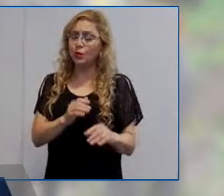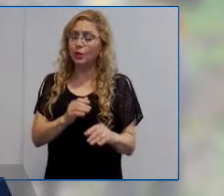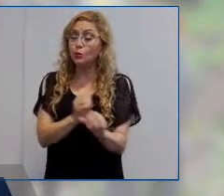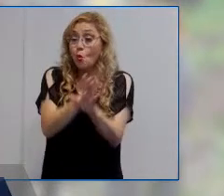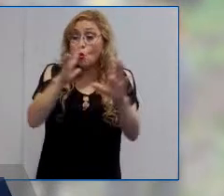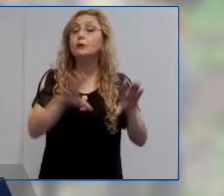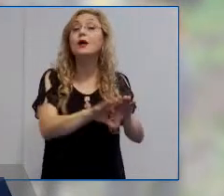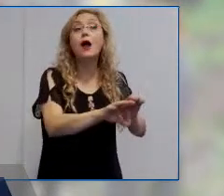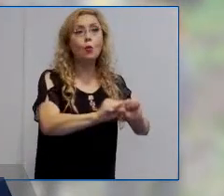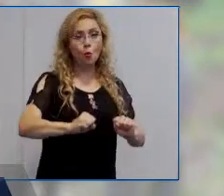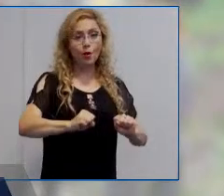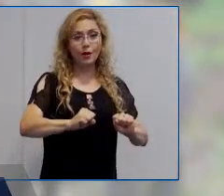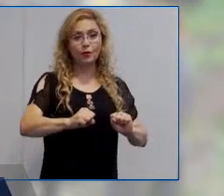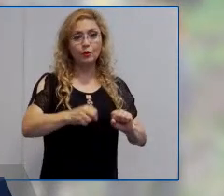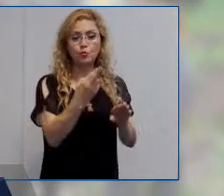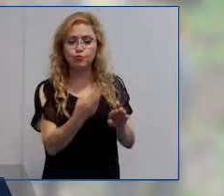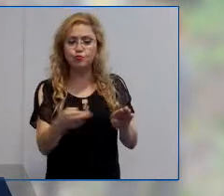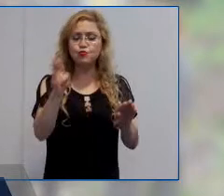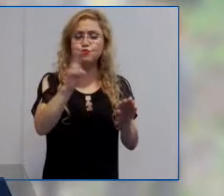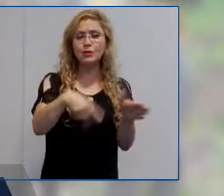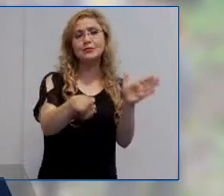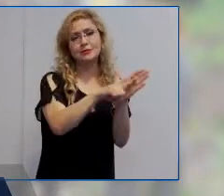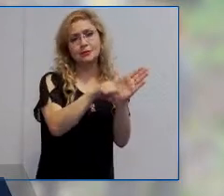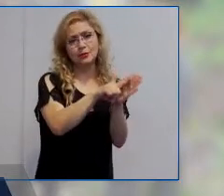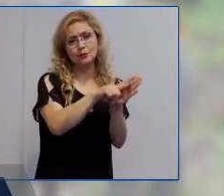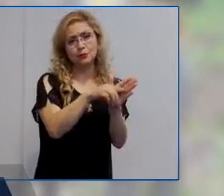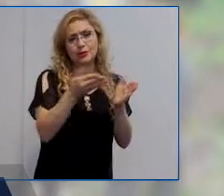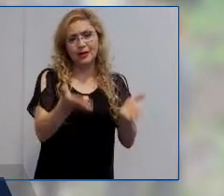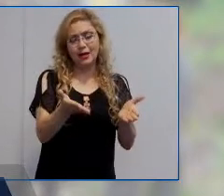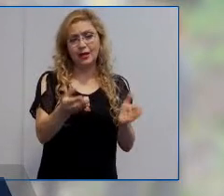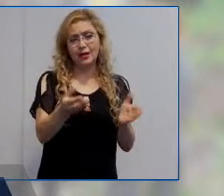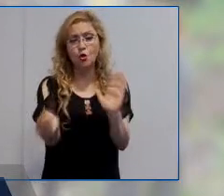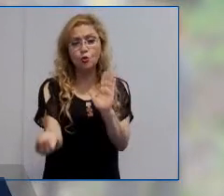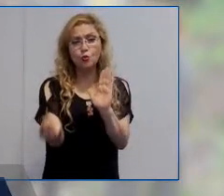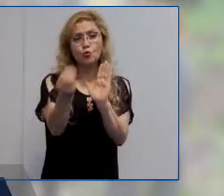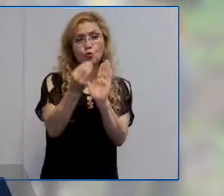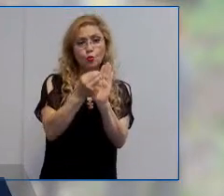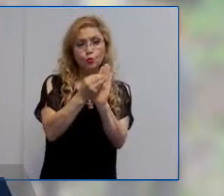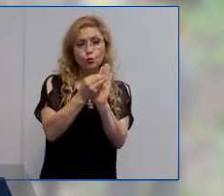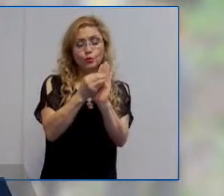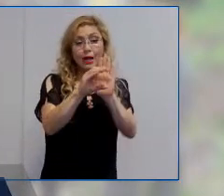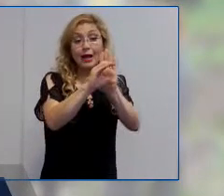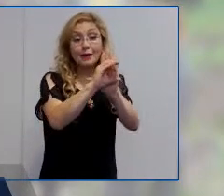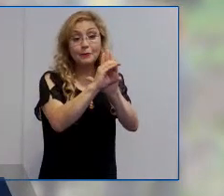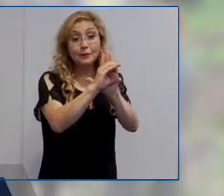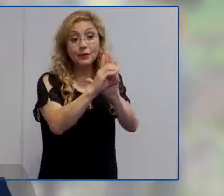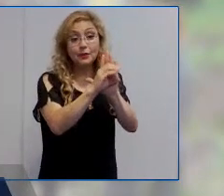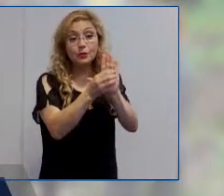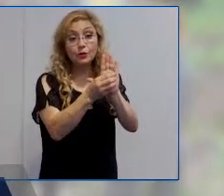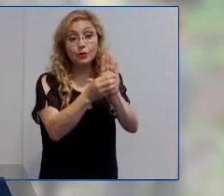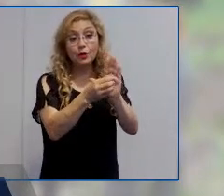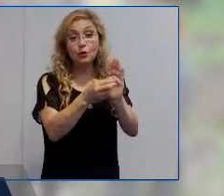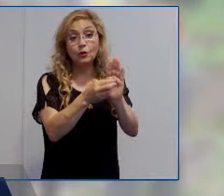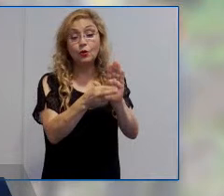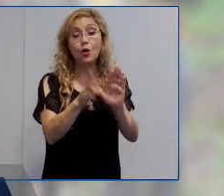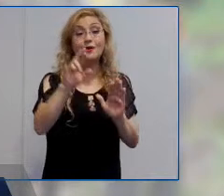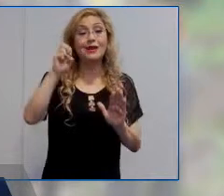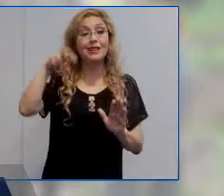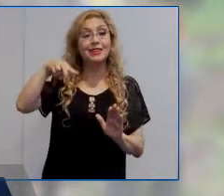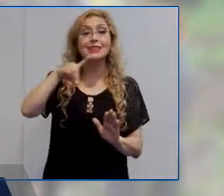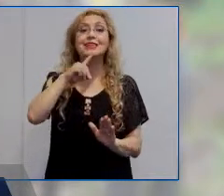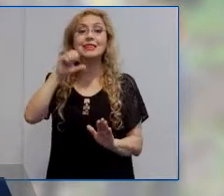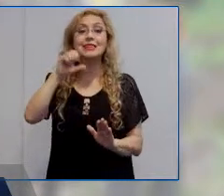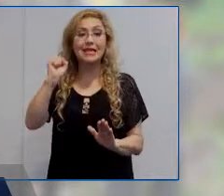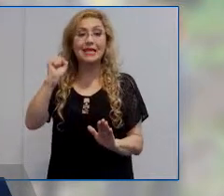to reach major agreements for a tax reform. And that includes a chapter on